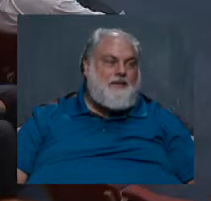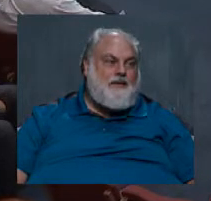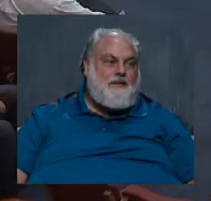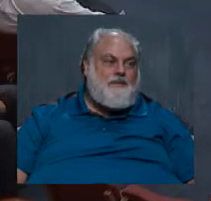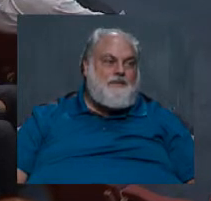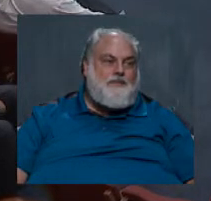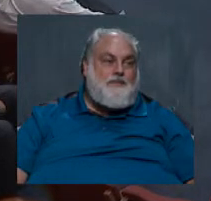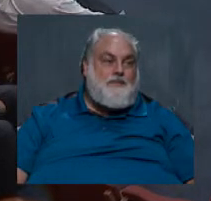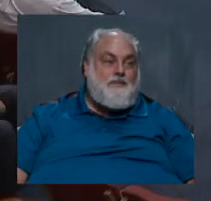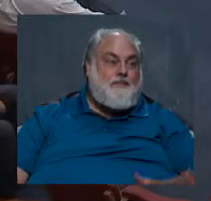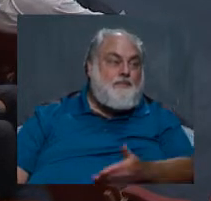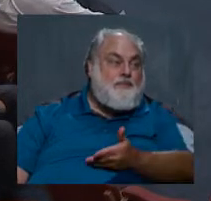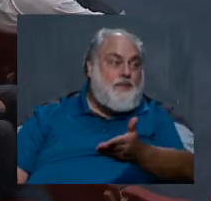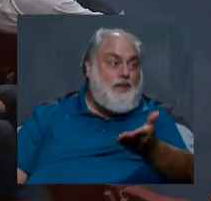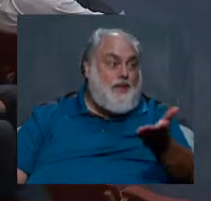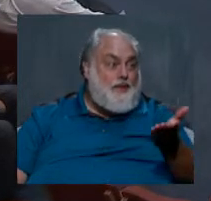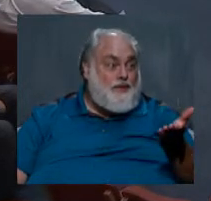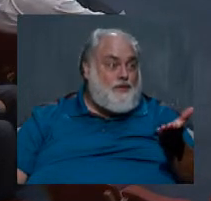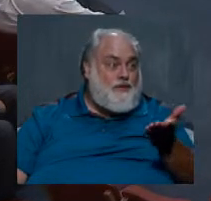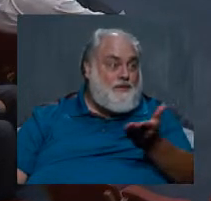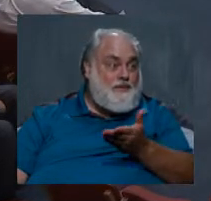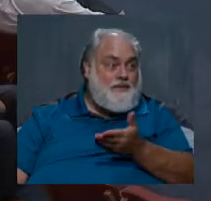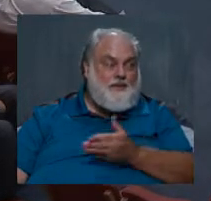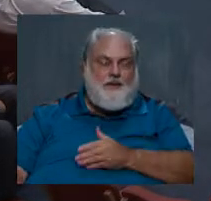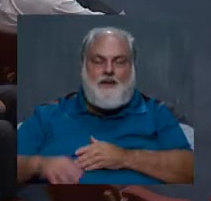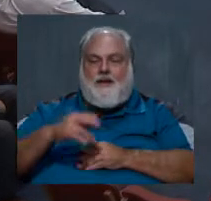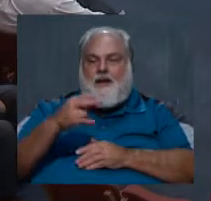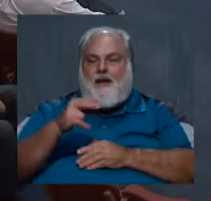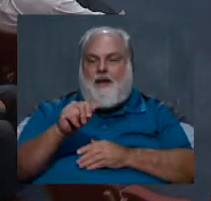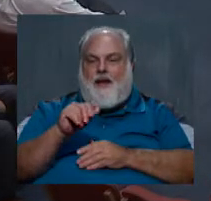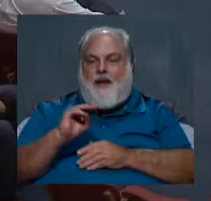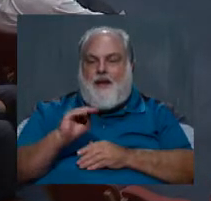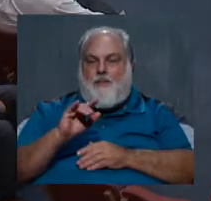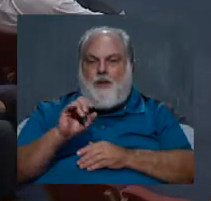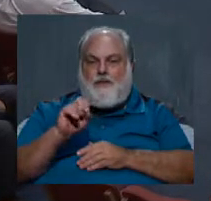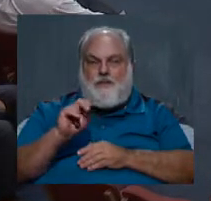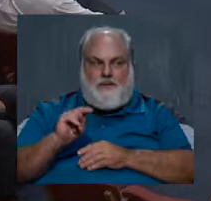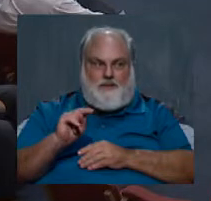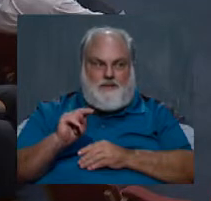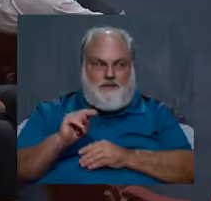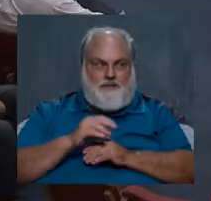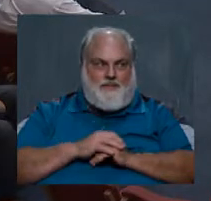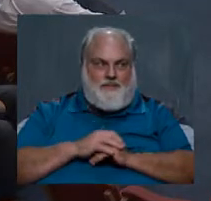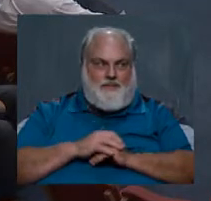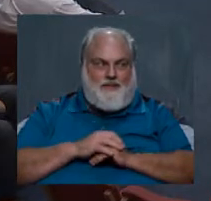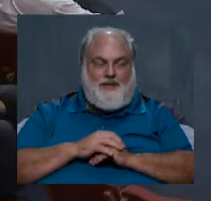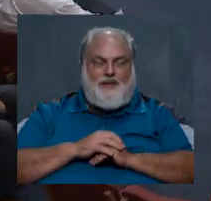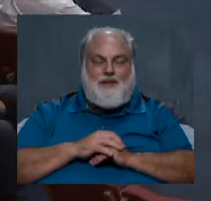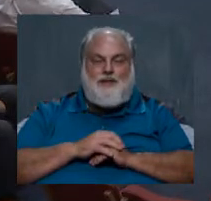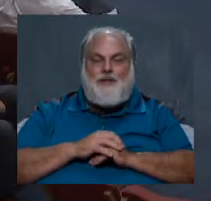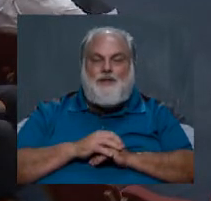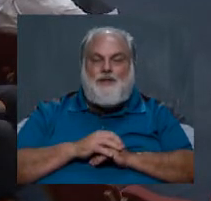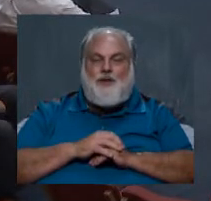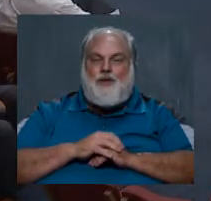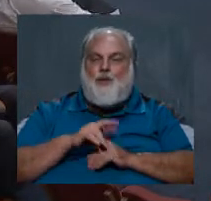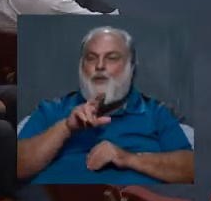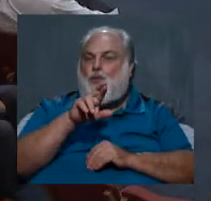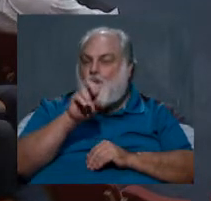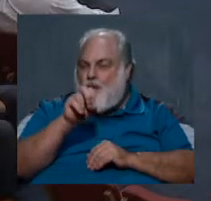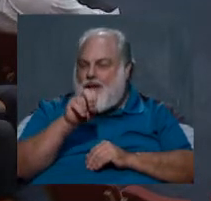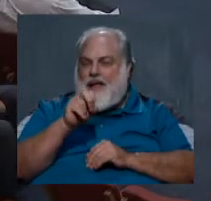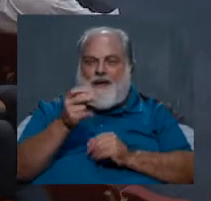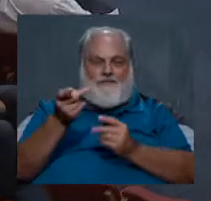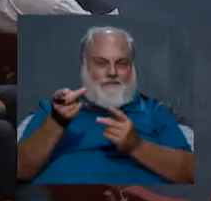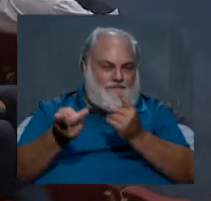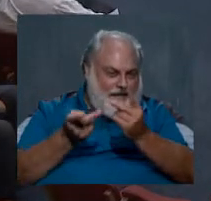Other commissioners, Commissioner Hamilton. Just so we can kind of revisit the traffic patterns, there